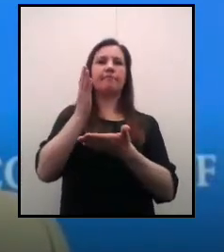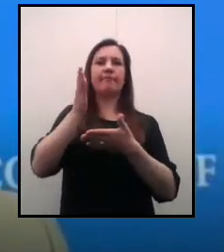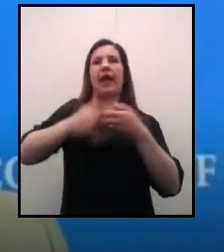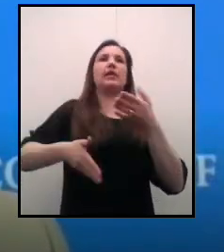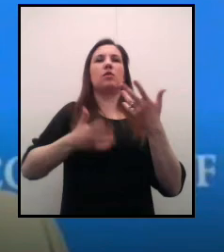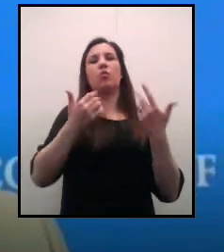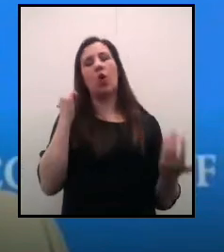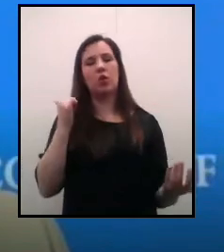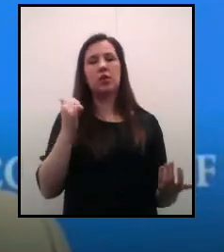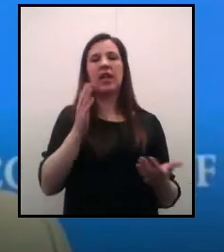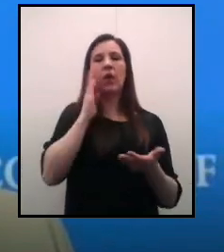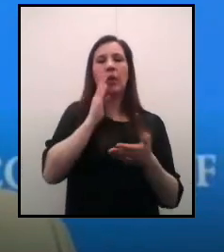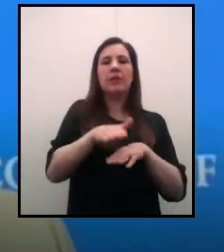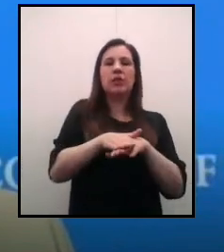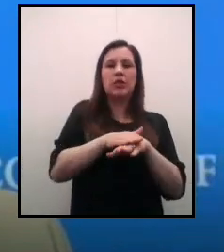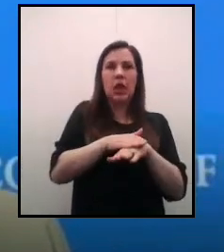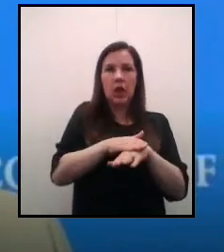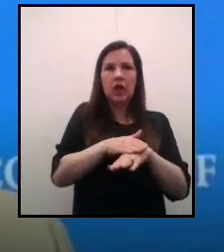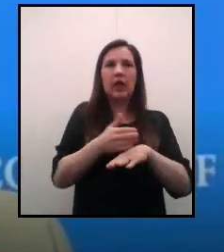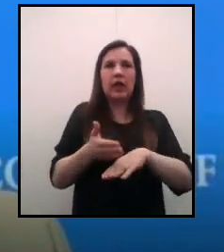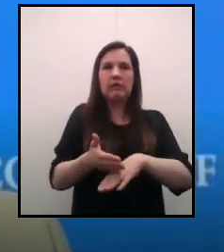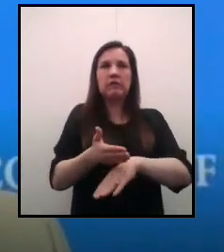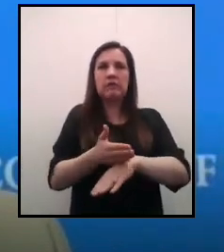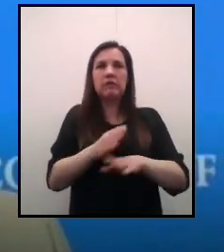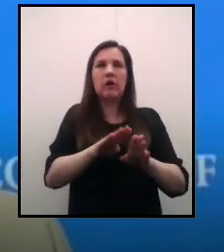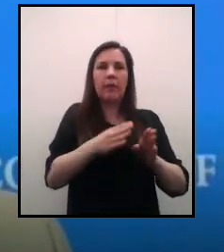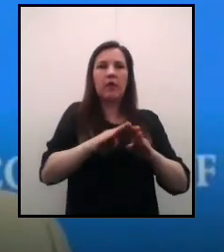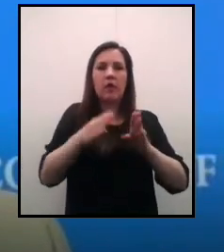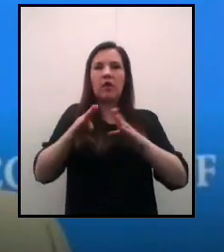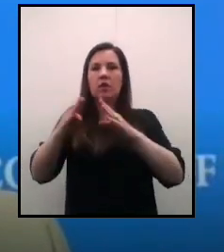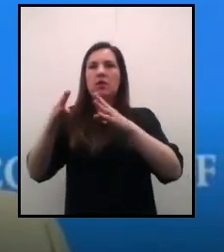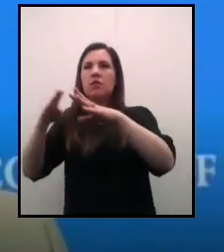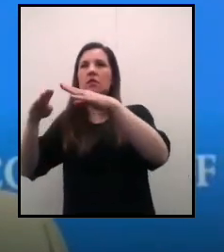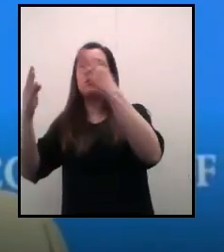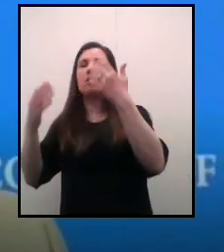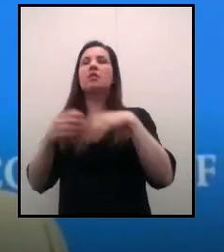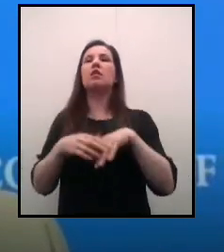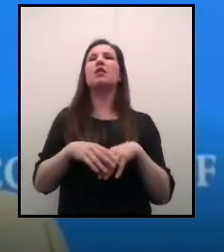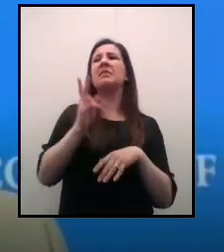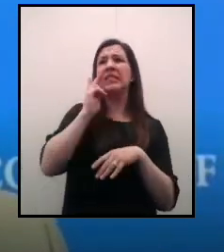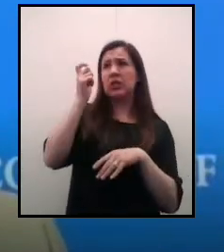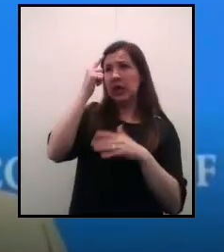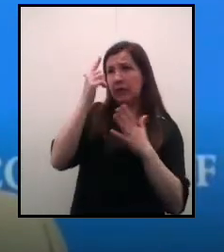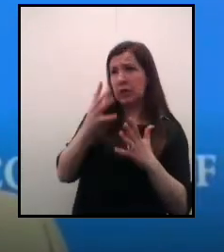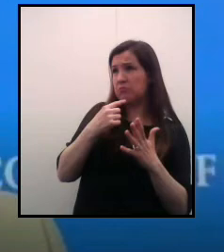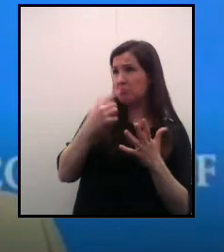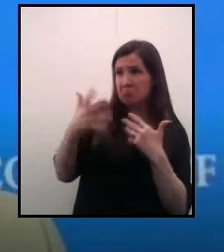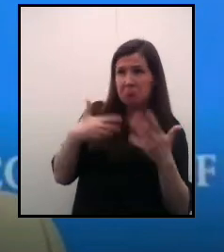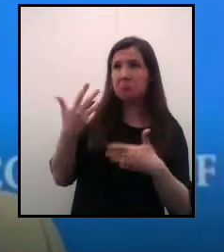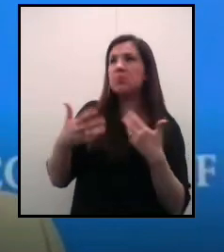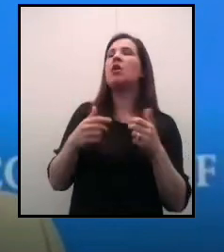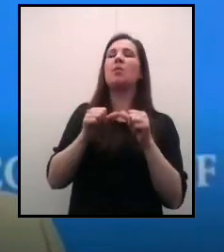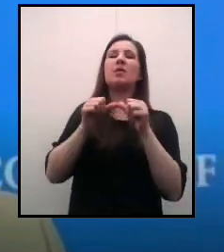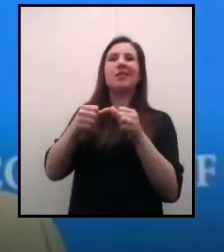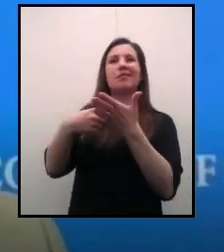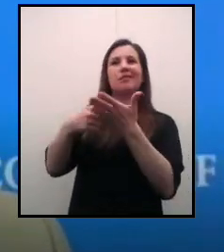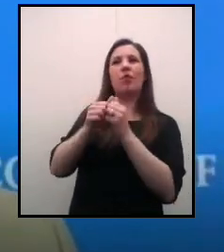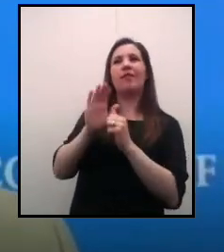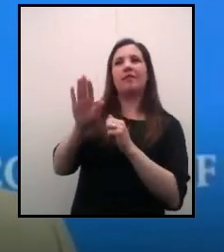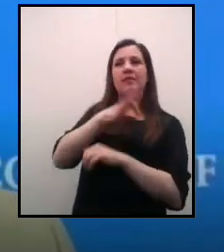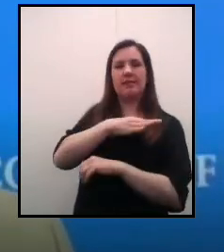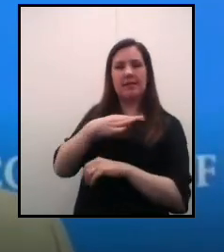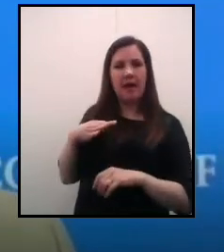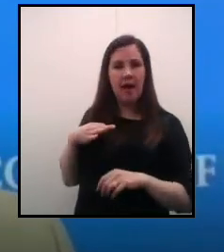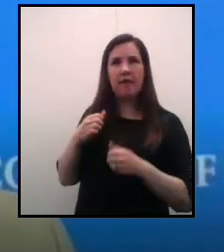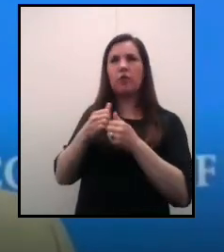think it'll be piecemeal. So we're just going to wait and see what the Governor says, and that's why I'm continuing to have conversations with his staff,